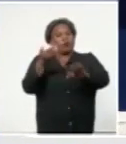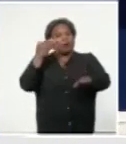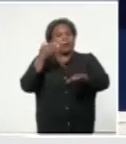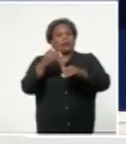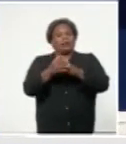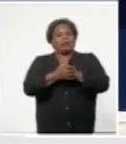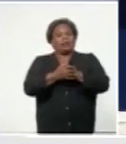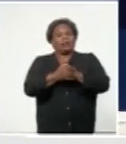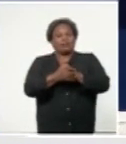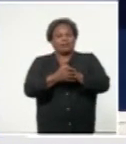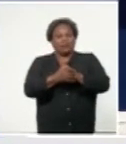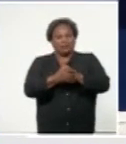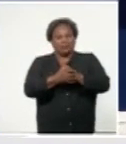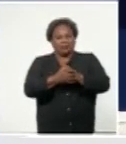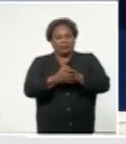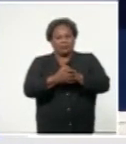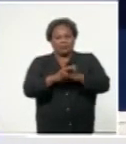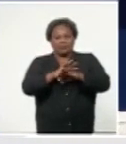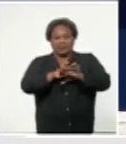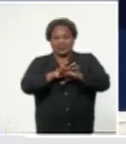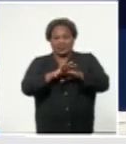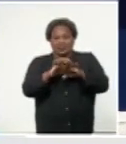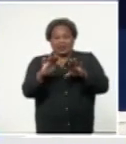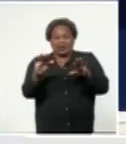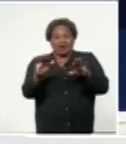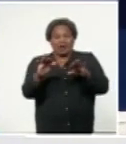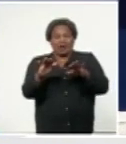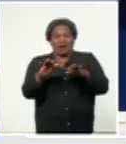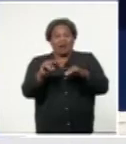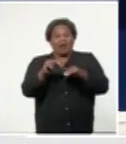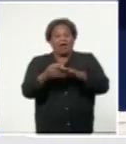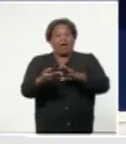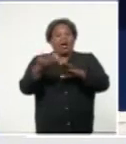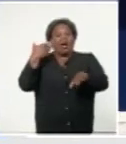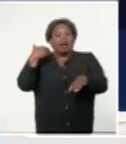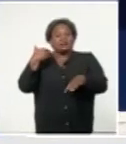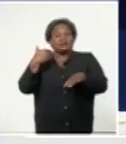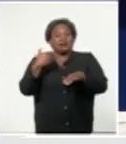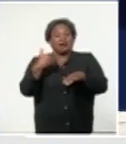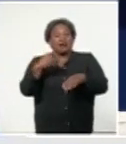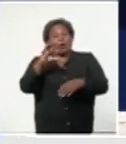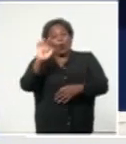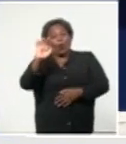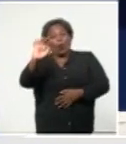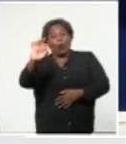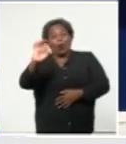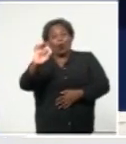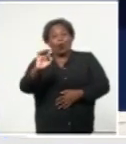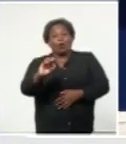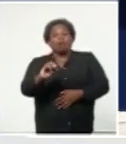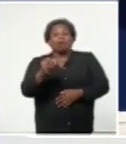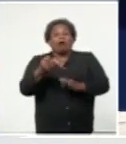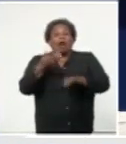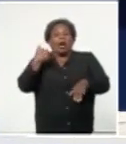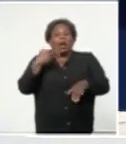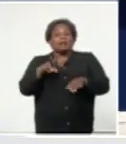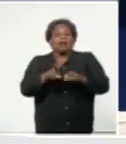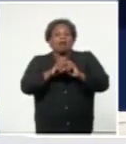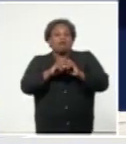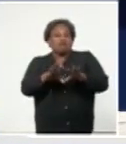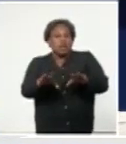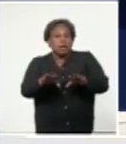Dr. Tedros, the Director General of the WHO, explaining the situation of the